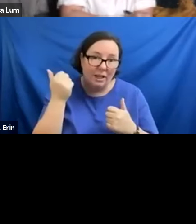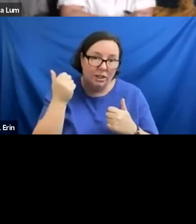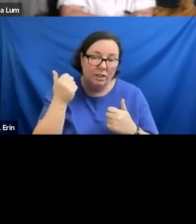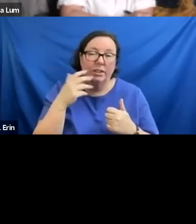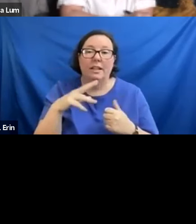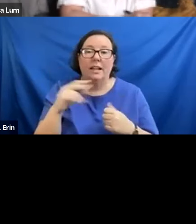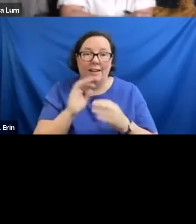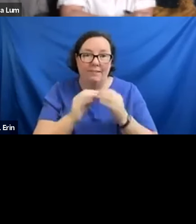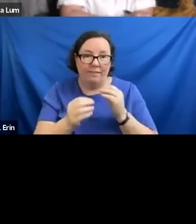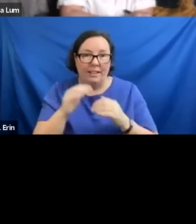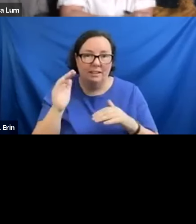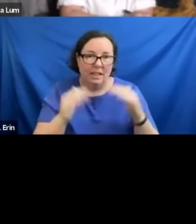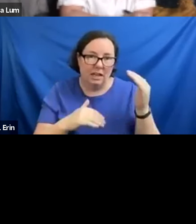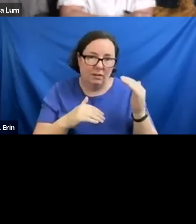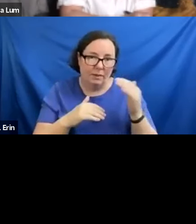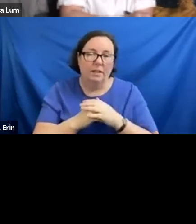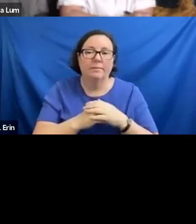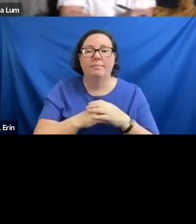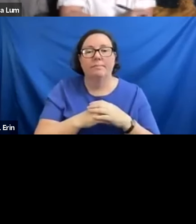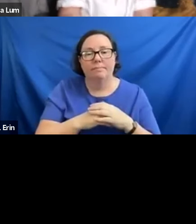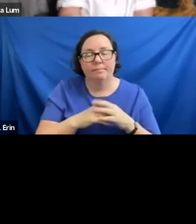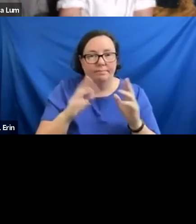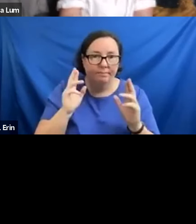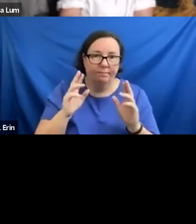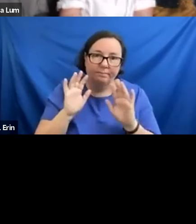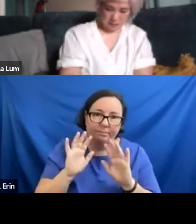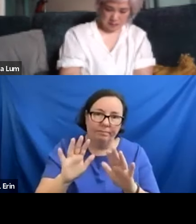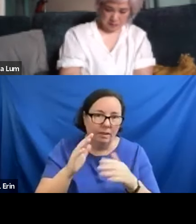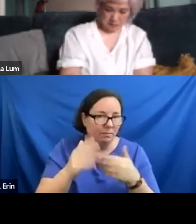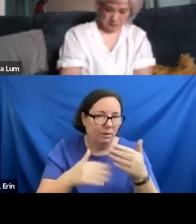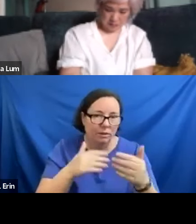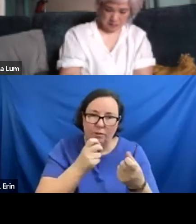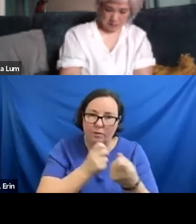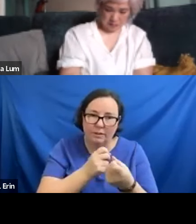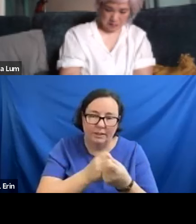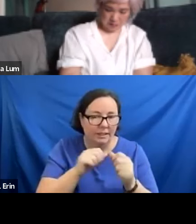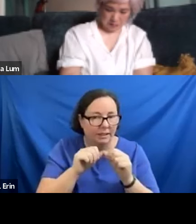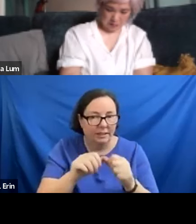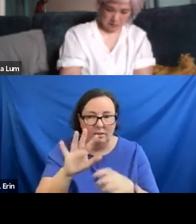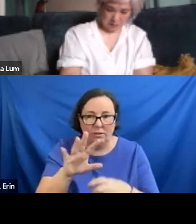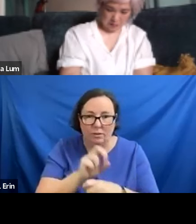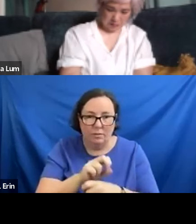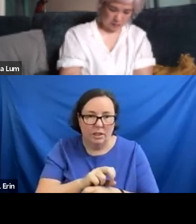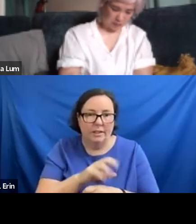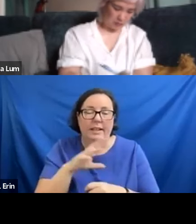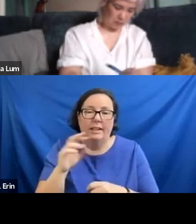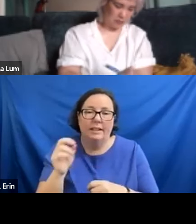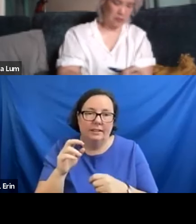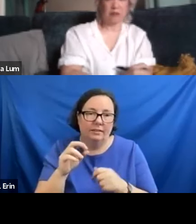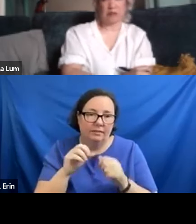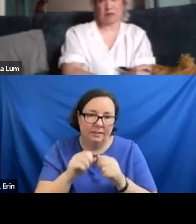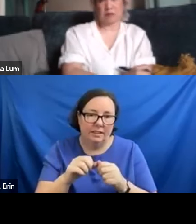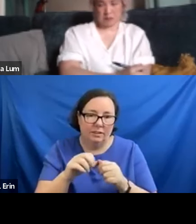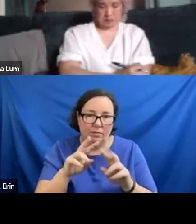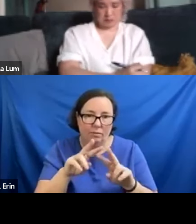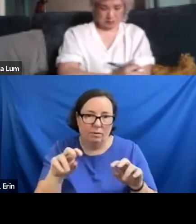really fix inequities. So let's push forward, and let's continue to look at